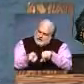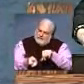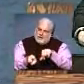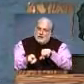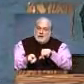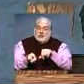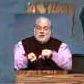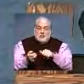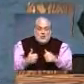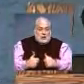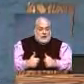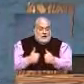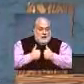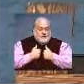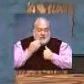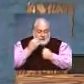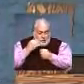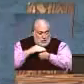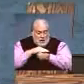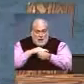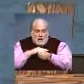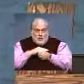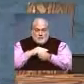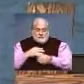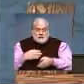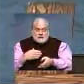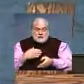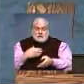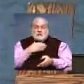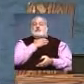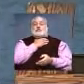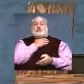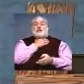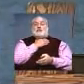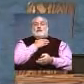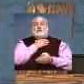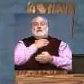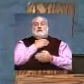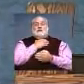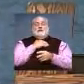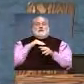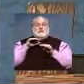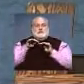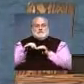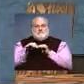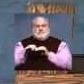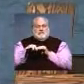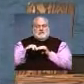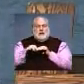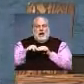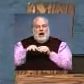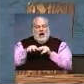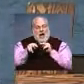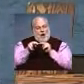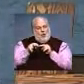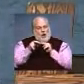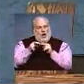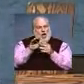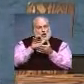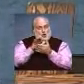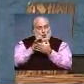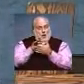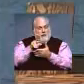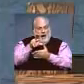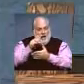be bound within our neighborhood. I watched a school bus this afternoon try and take a left-hand turn out